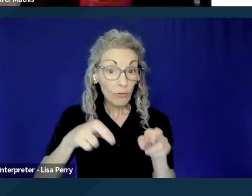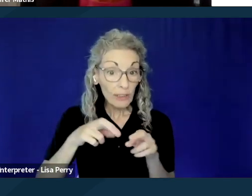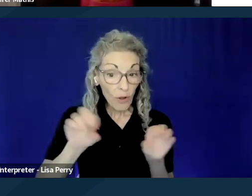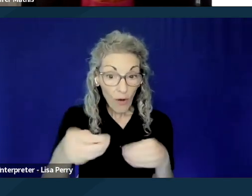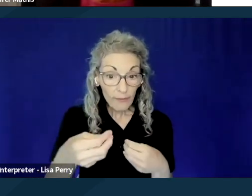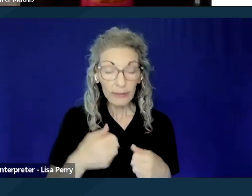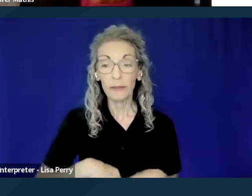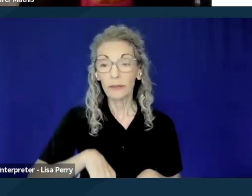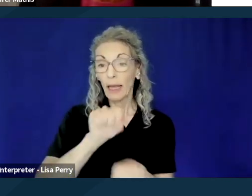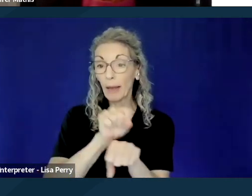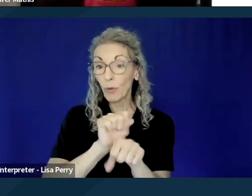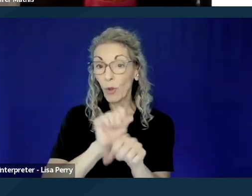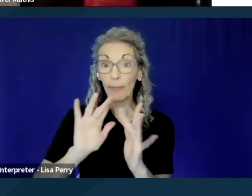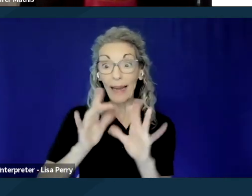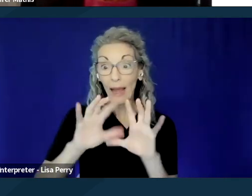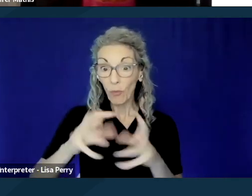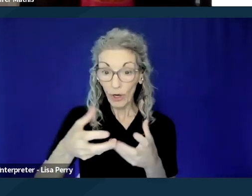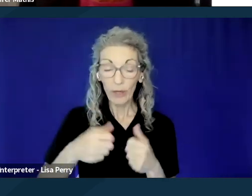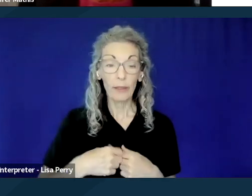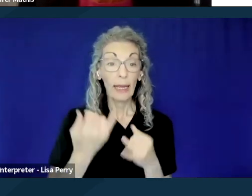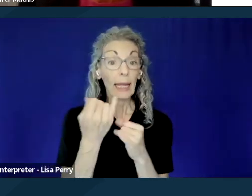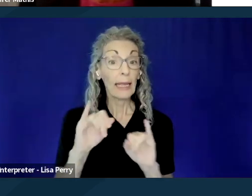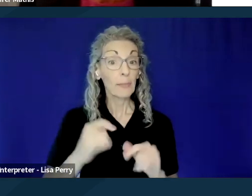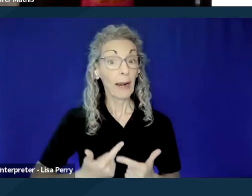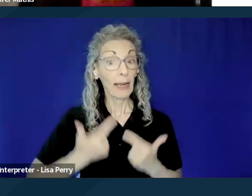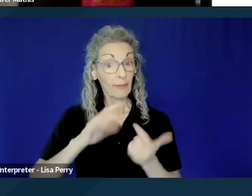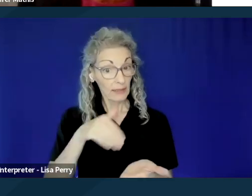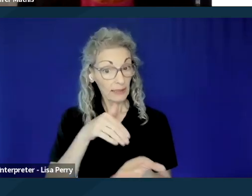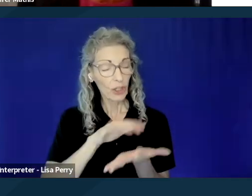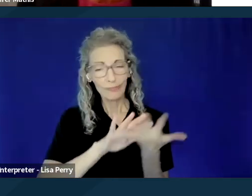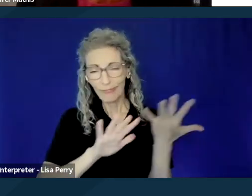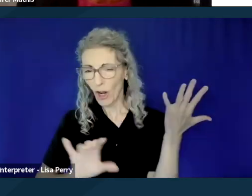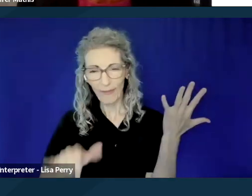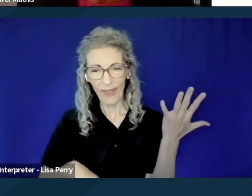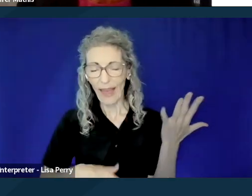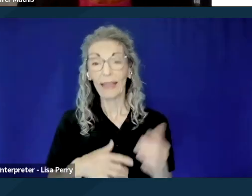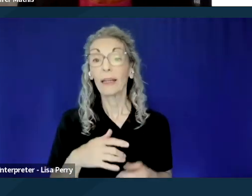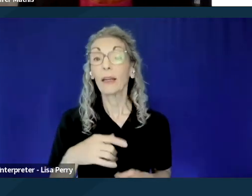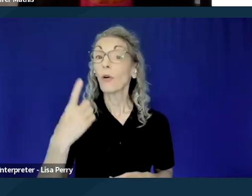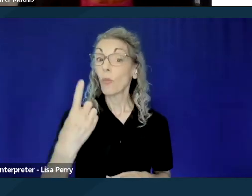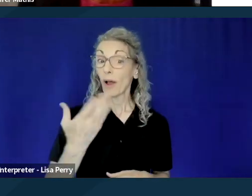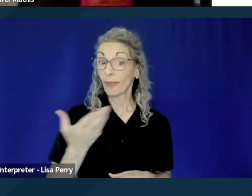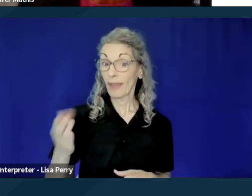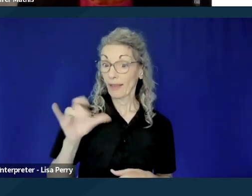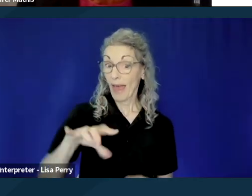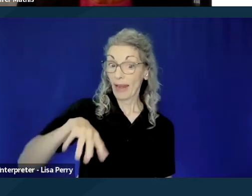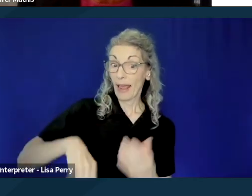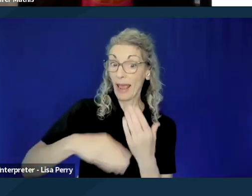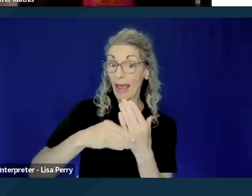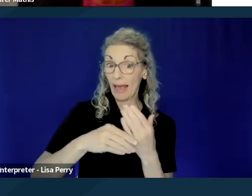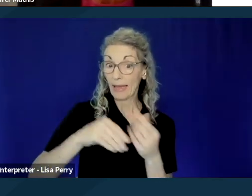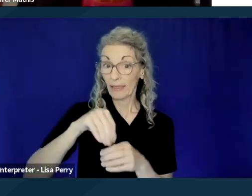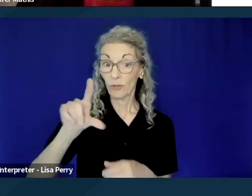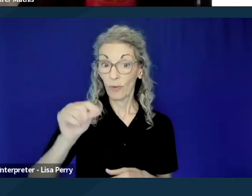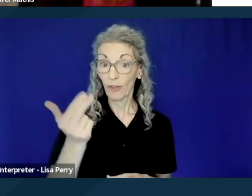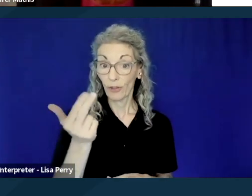living centers, etc. And one of the things that was added in 2013